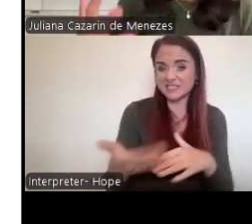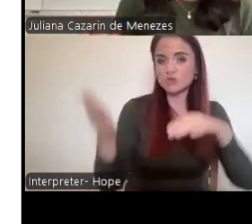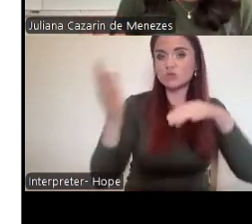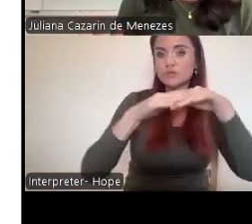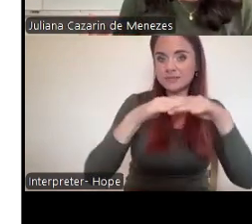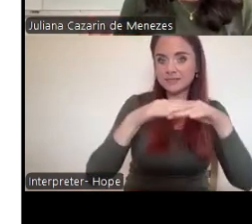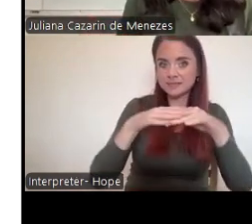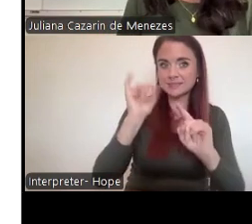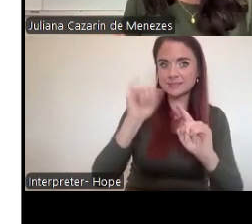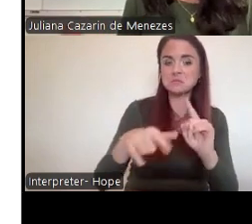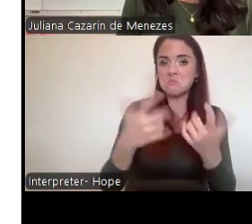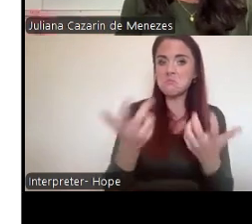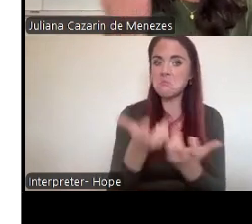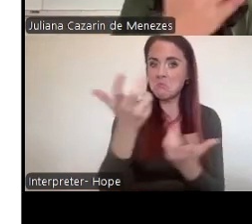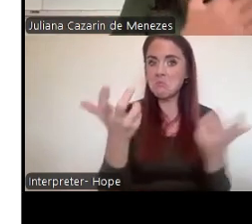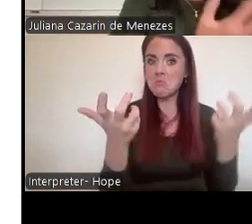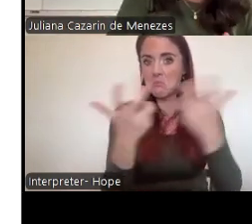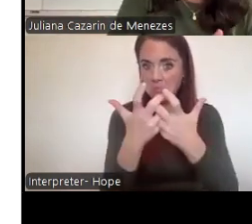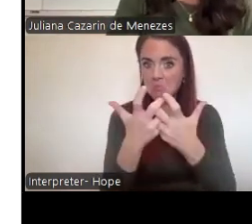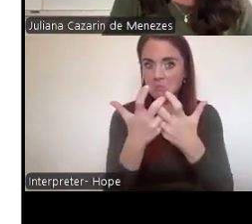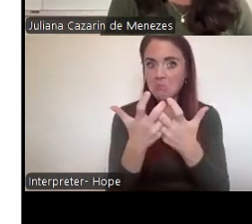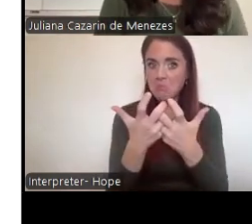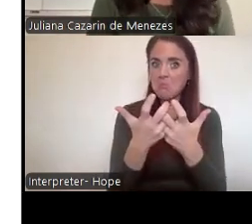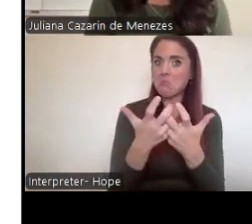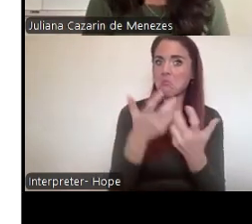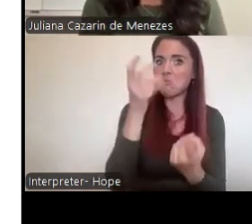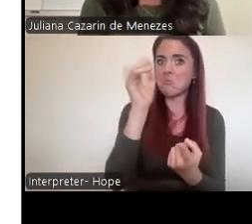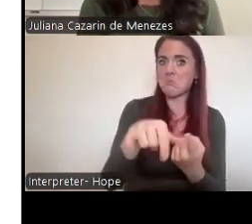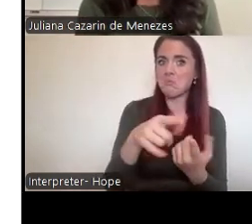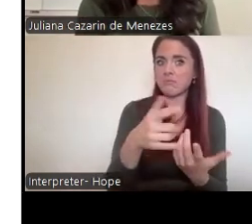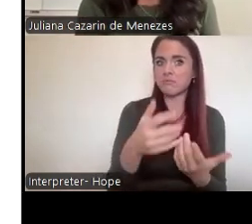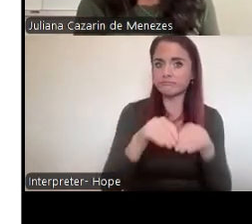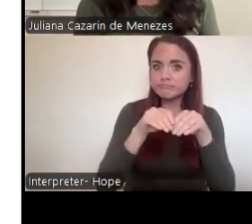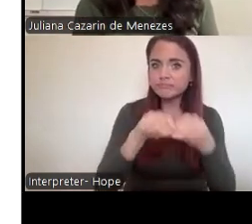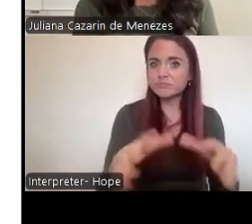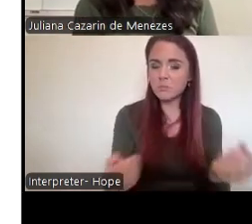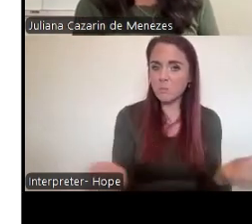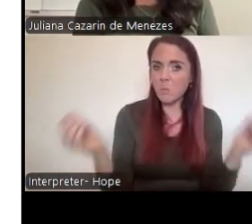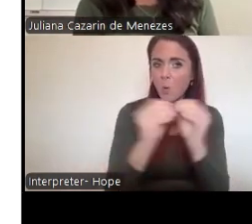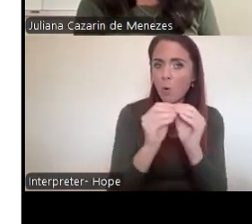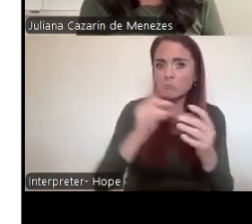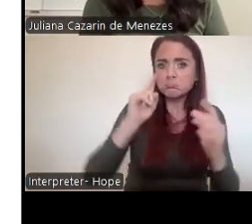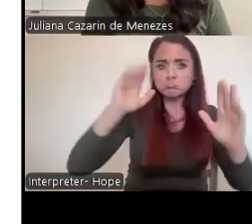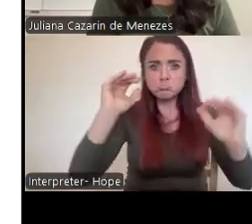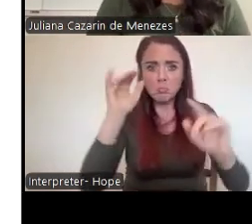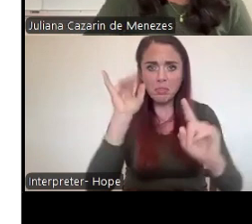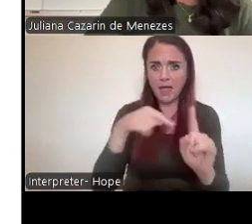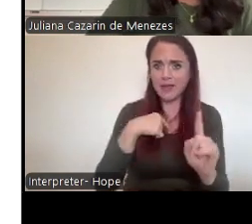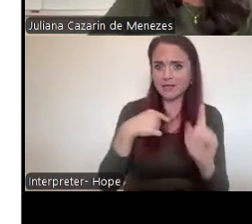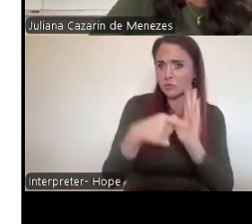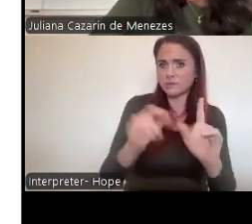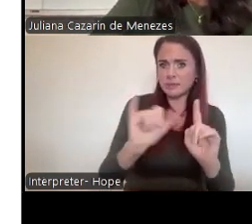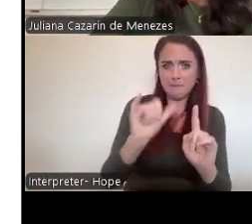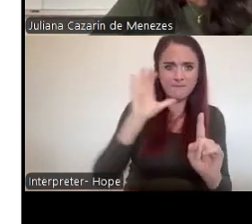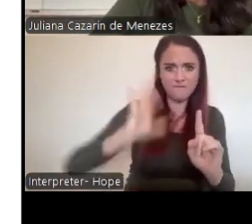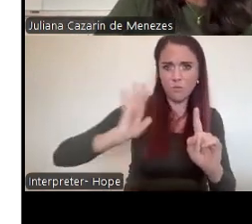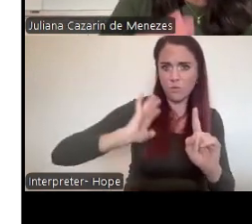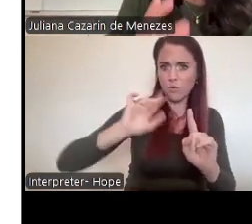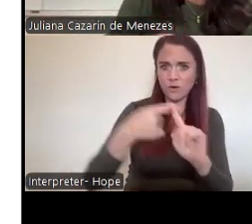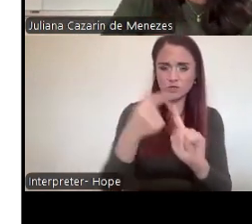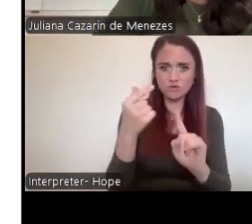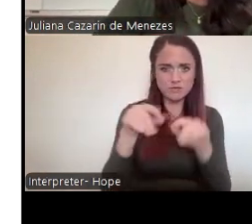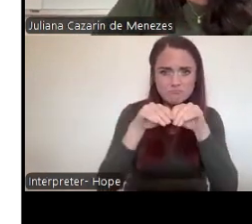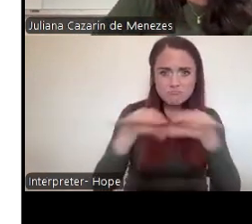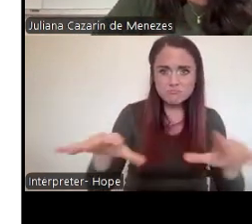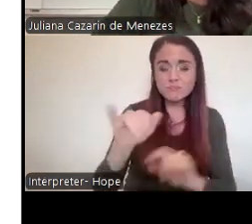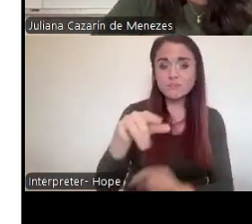is compatible and corroborates with increased proliferation I showed you before. When we